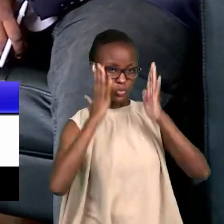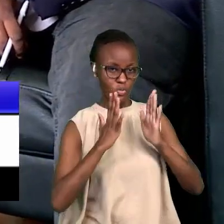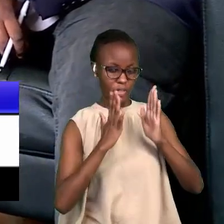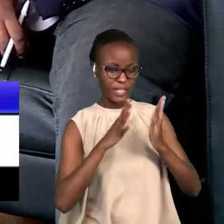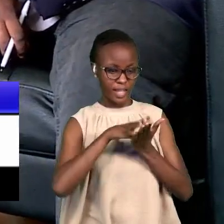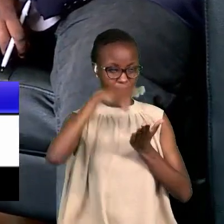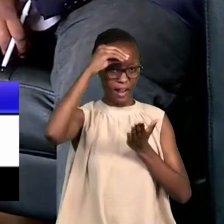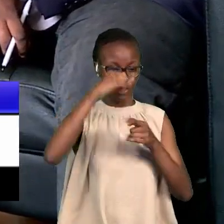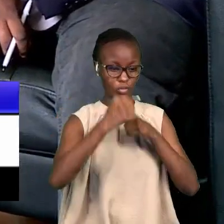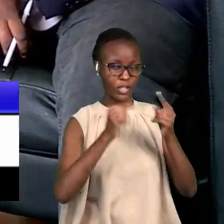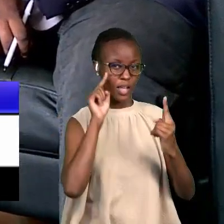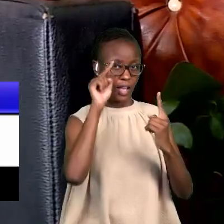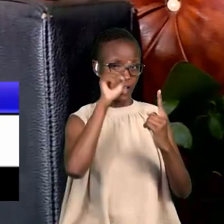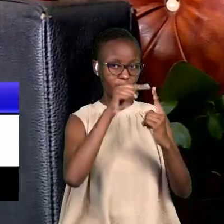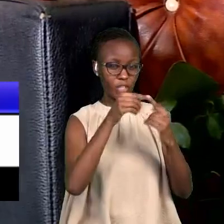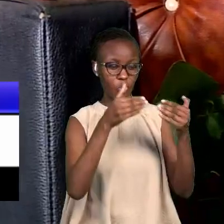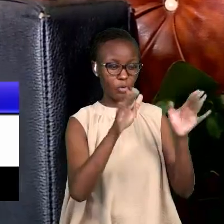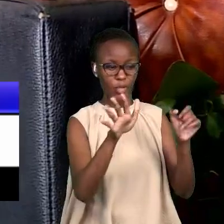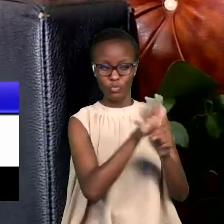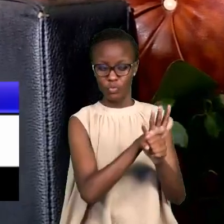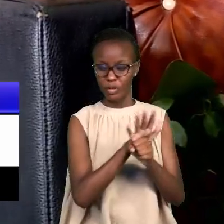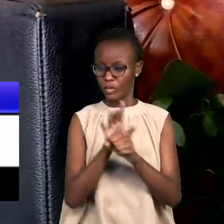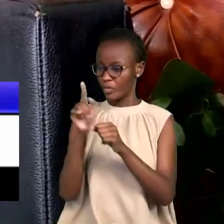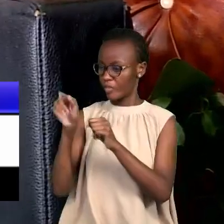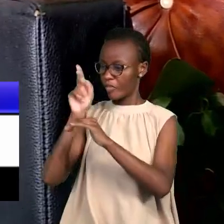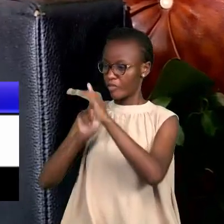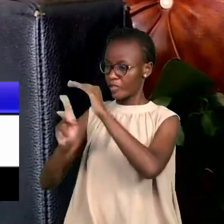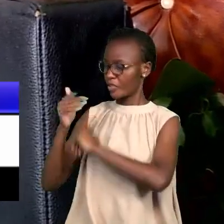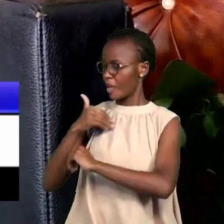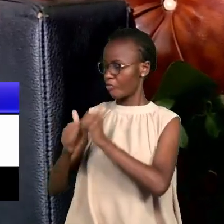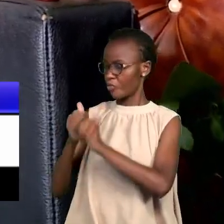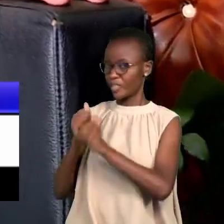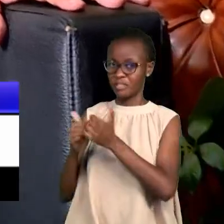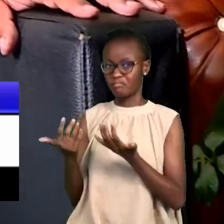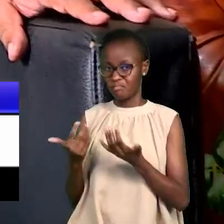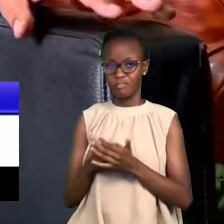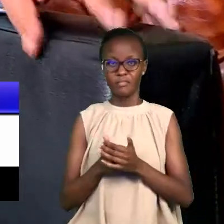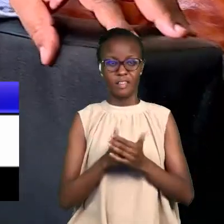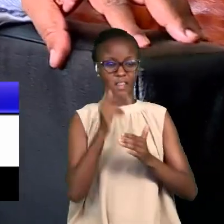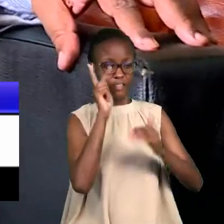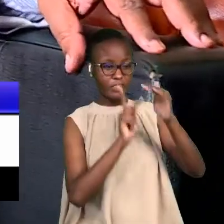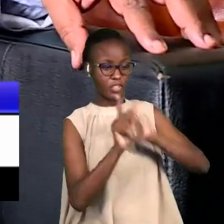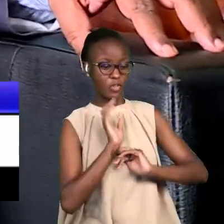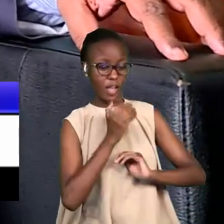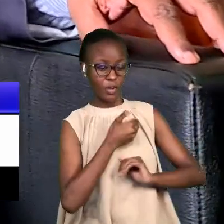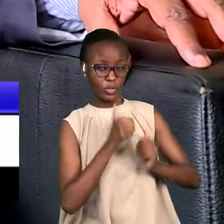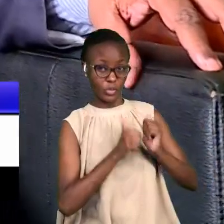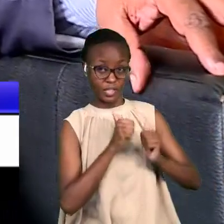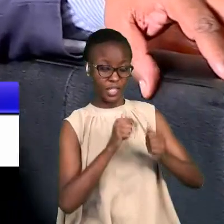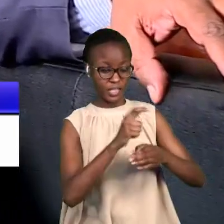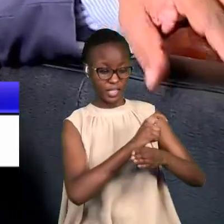engaged until we are able to reopen. What vision do you have for Kips Technical College? We are going to continue